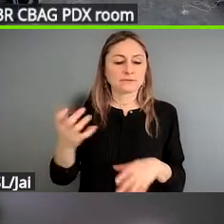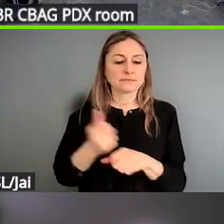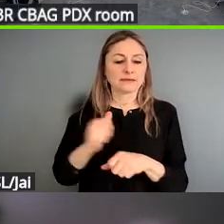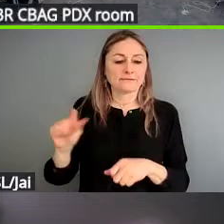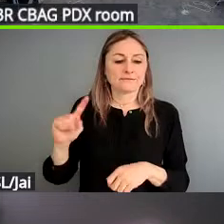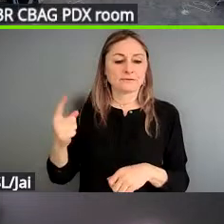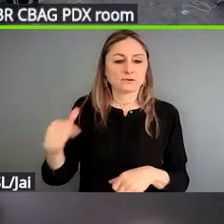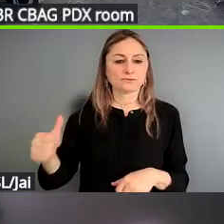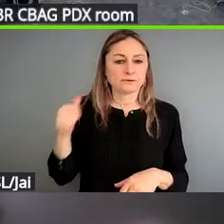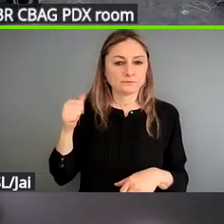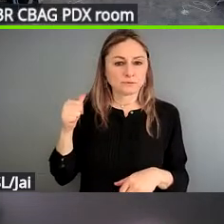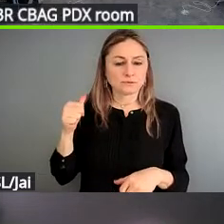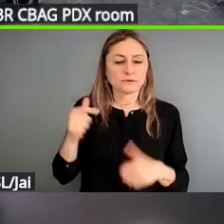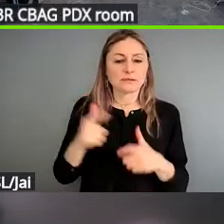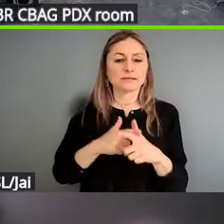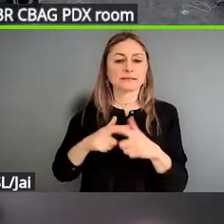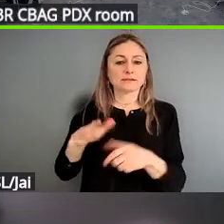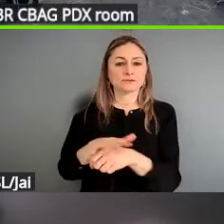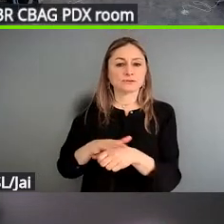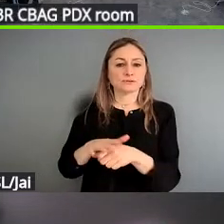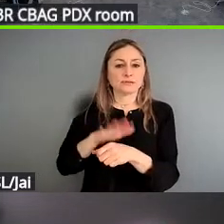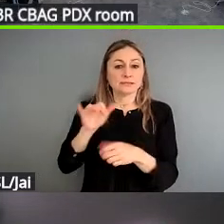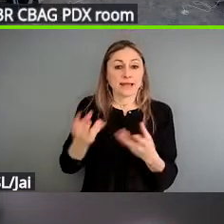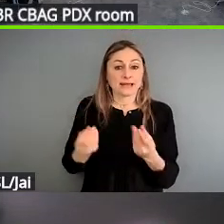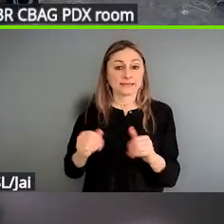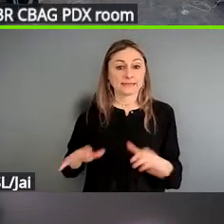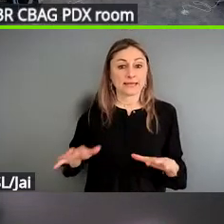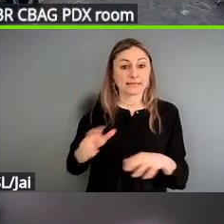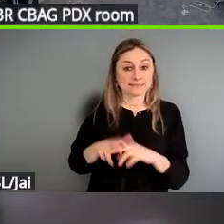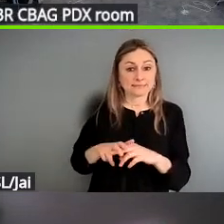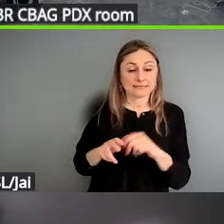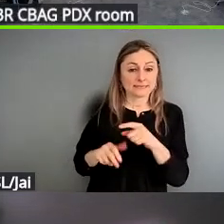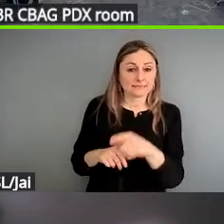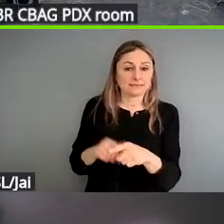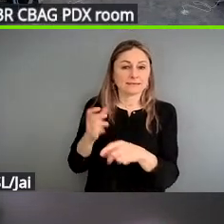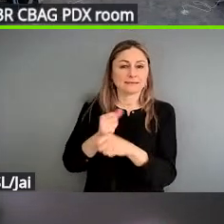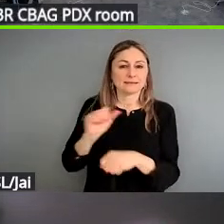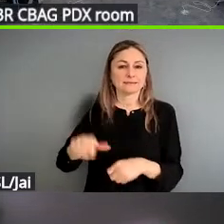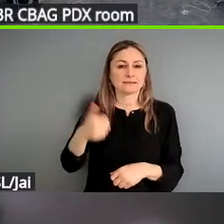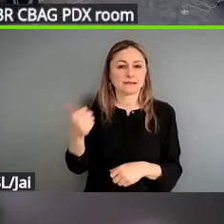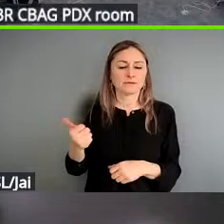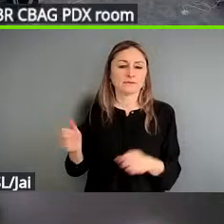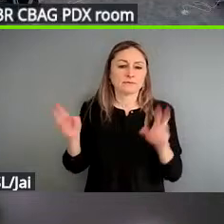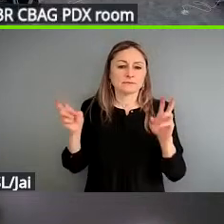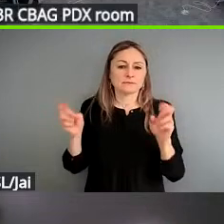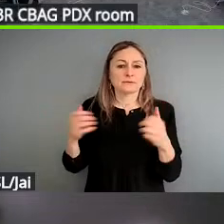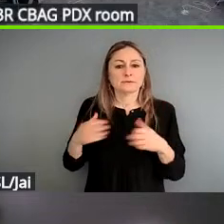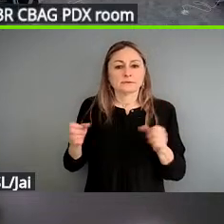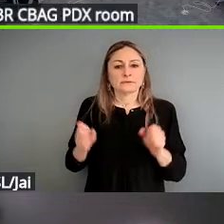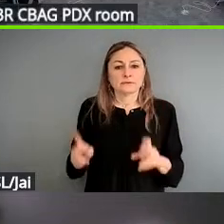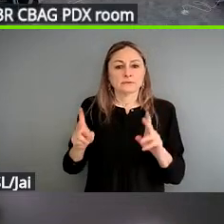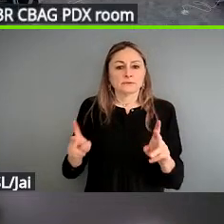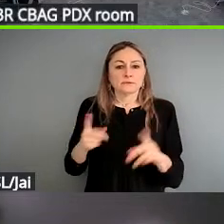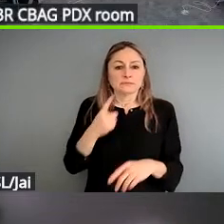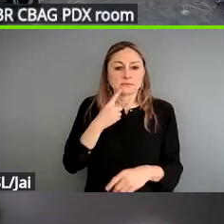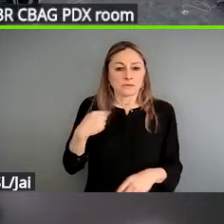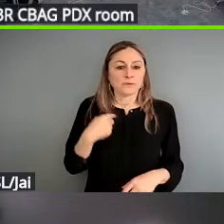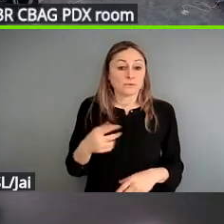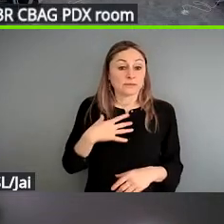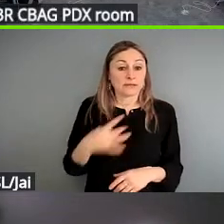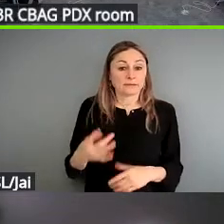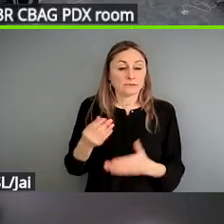And then the jurisdiction in which that land sits gets another sort of like has the opportunity to maybe say we would like to buy